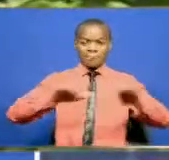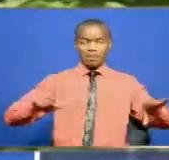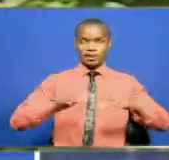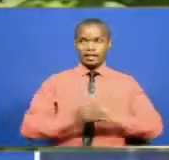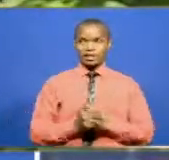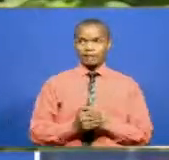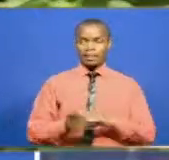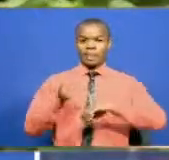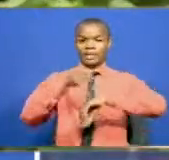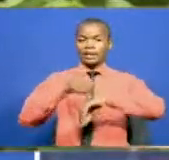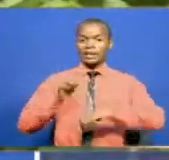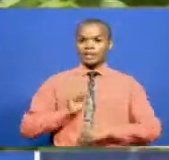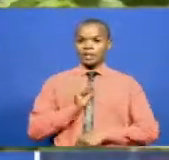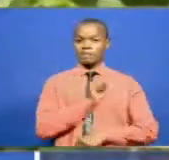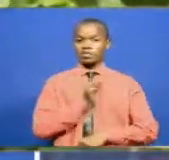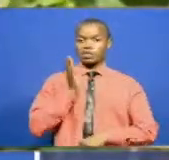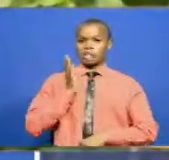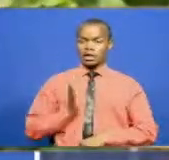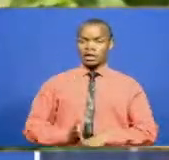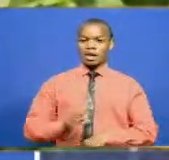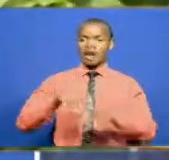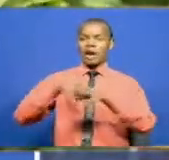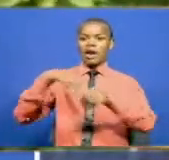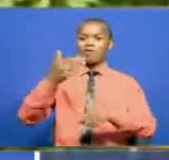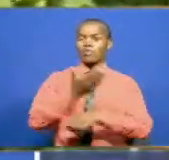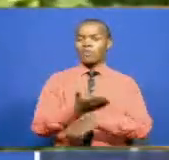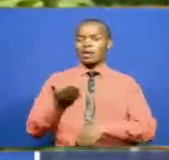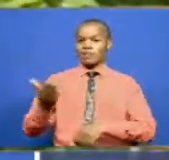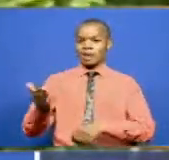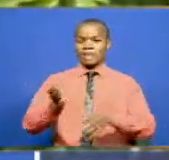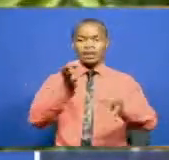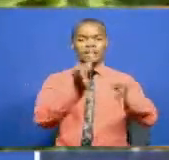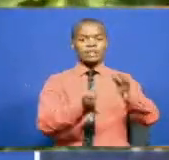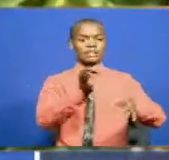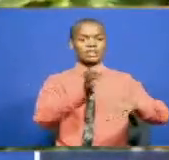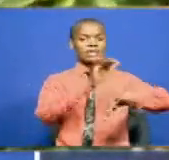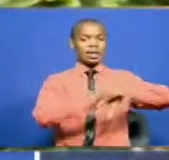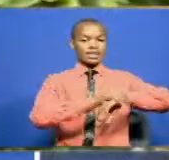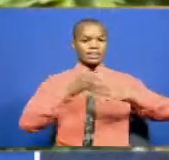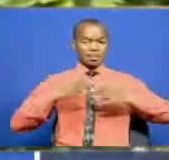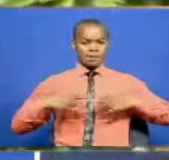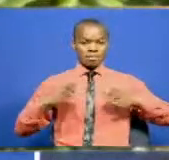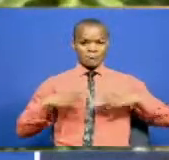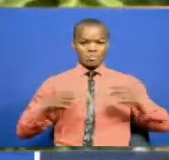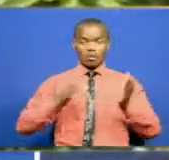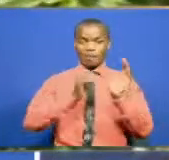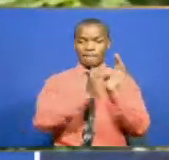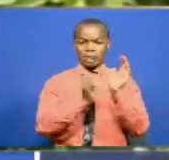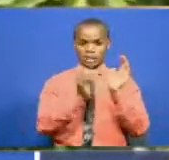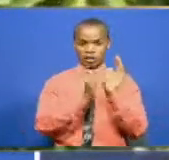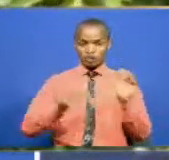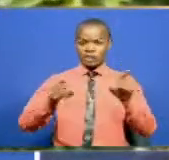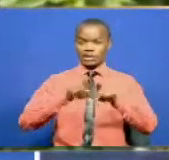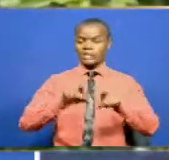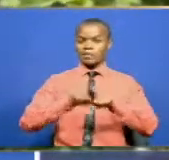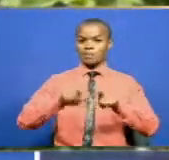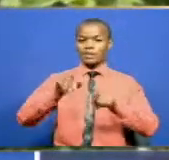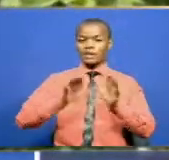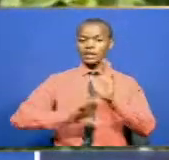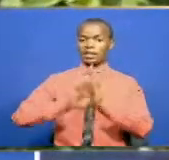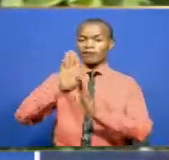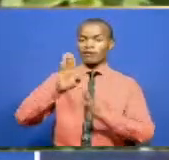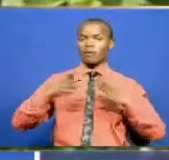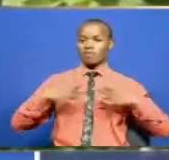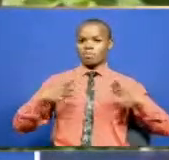was a senator, he was out there fighting for the rights of the people of Machakos, and more so for the rights and development of the people of